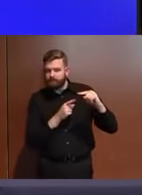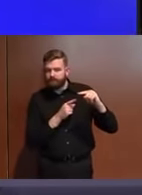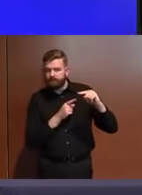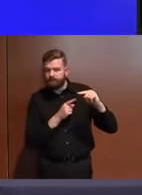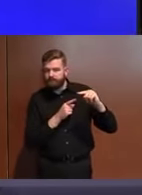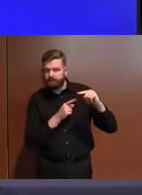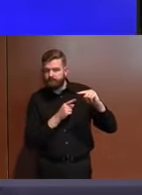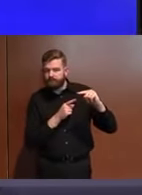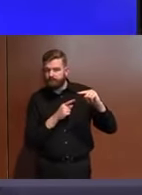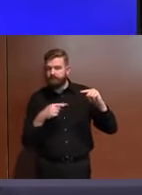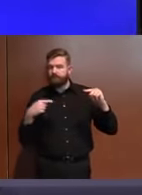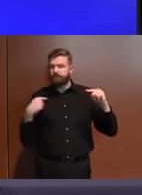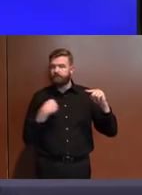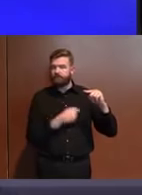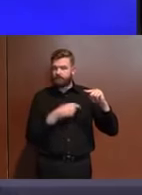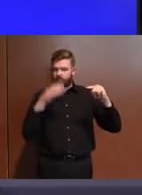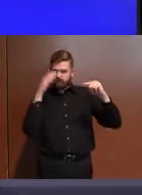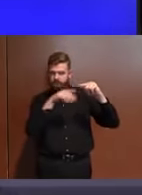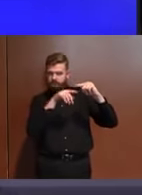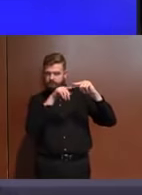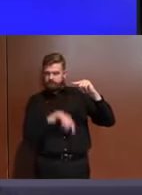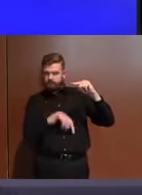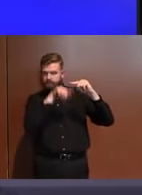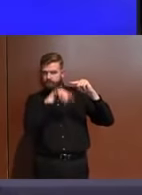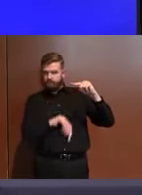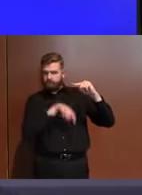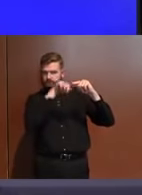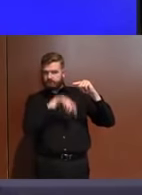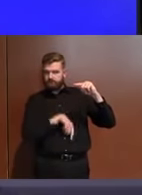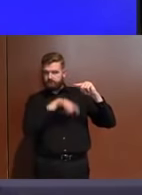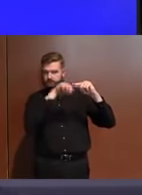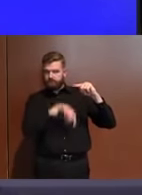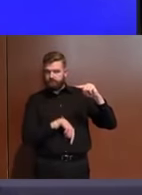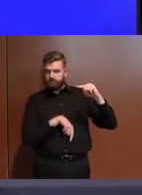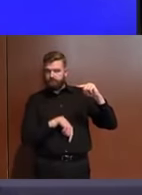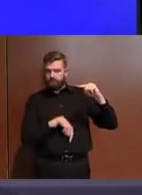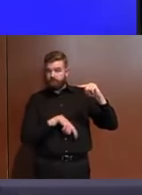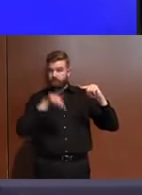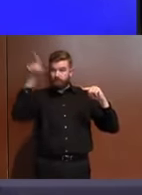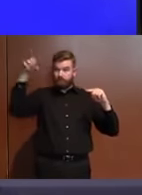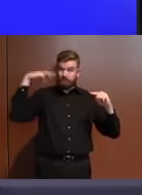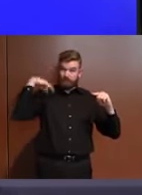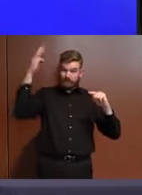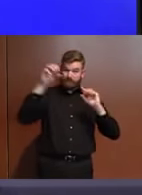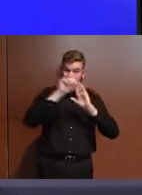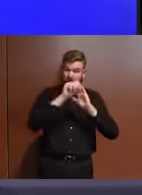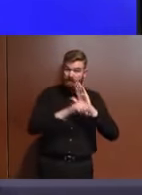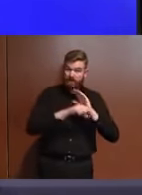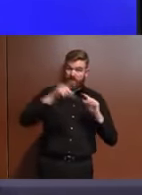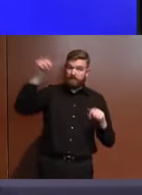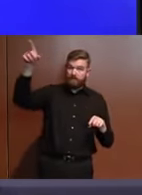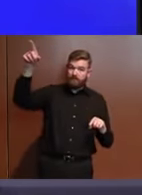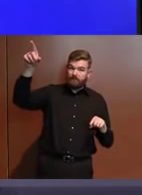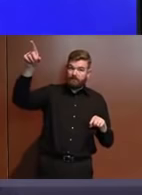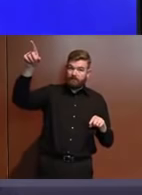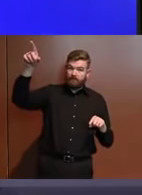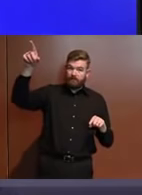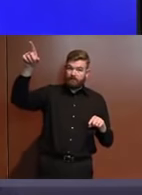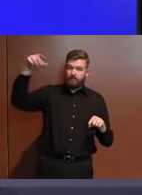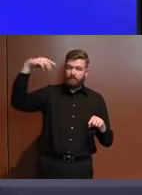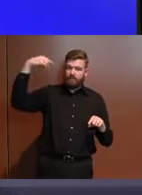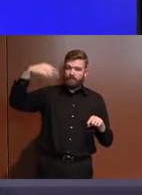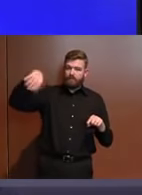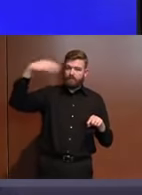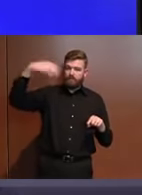particularly focused on that because we've seen in other states, Washington State in particular, that was a source for an enormous amount of